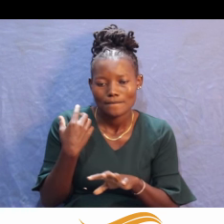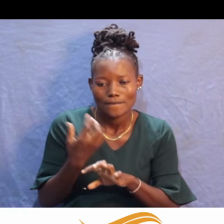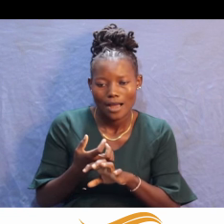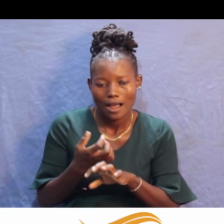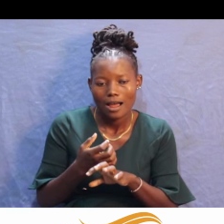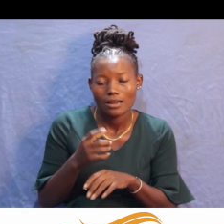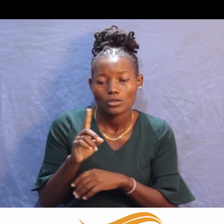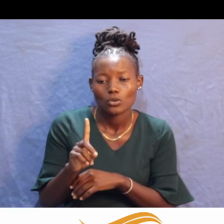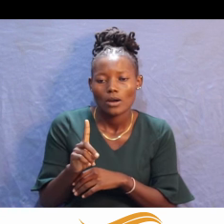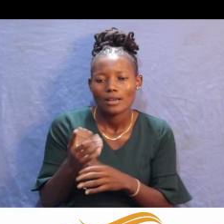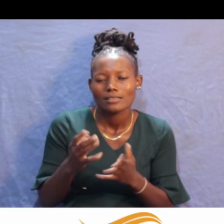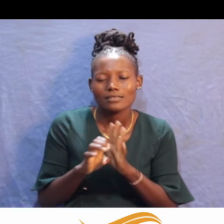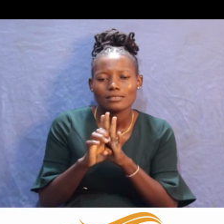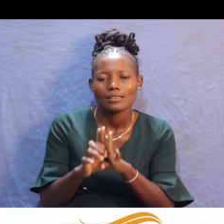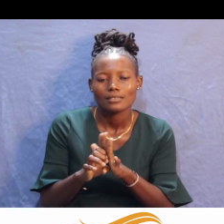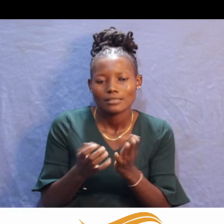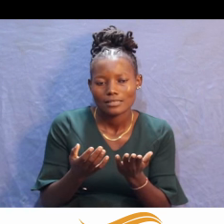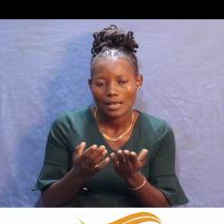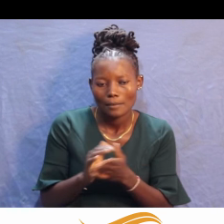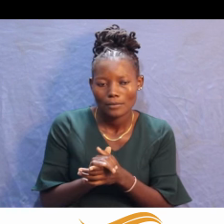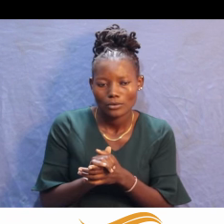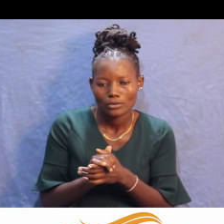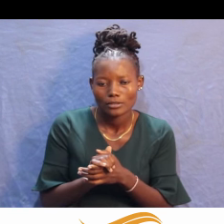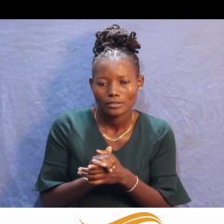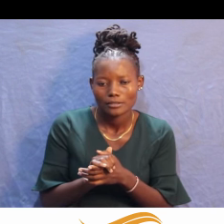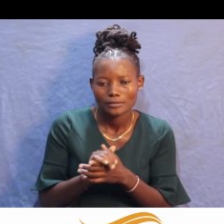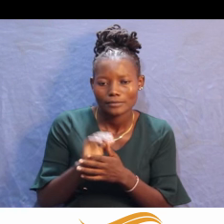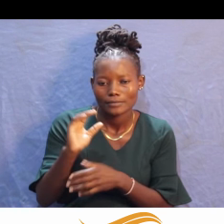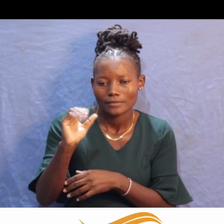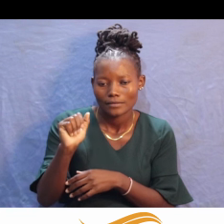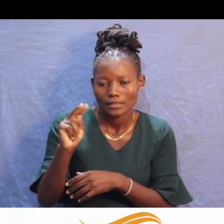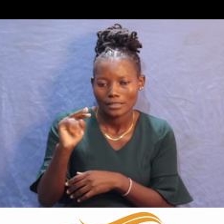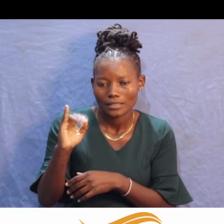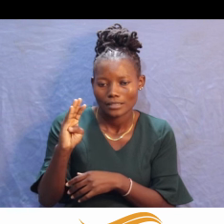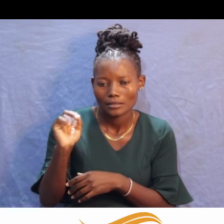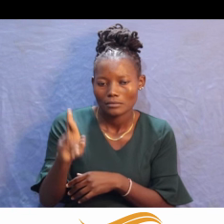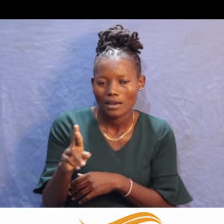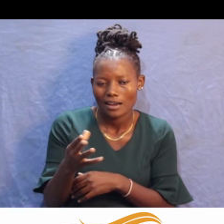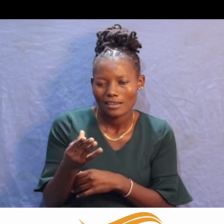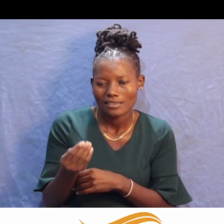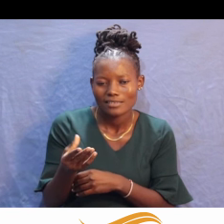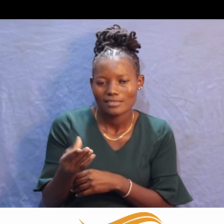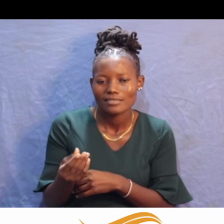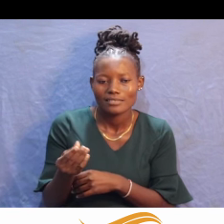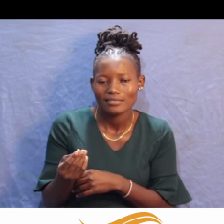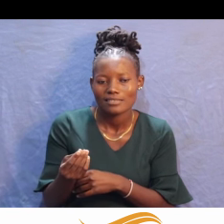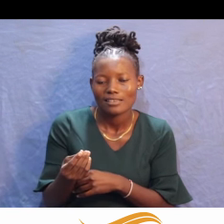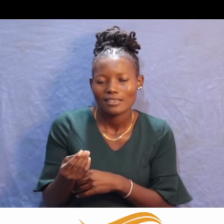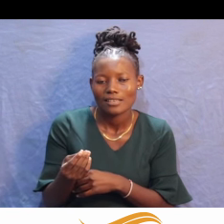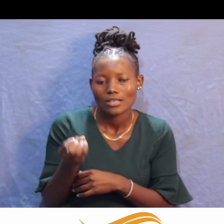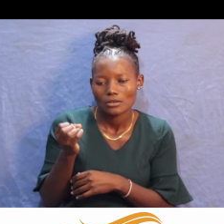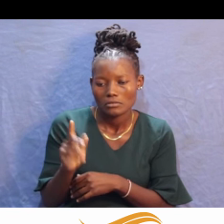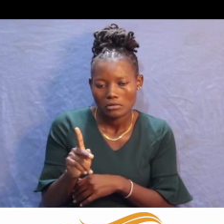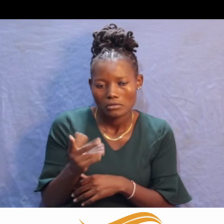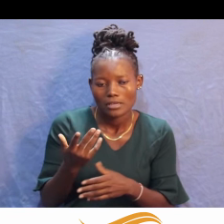like an apple is a complex, where a candy bar is a simple carbohydrate. Protein, which